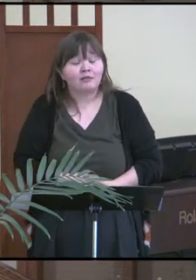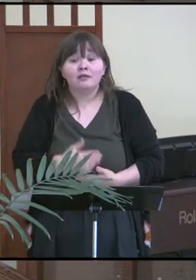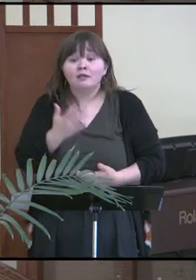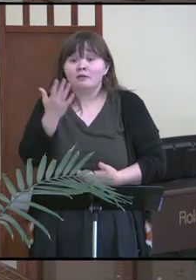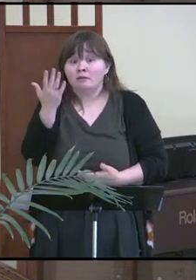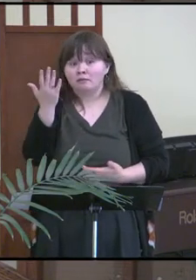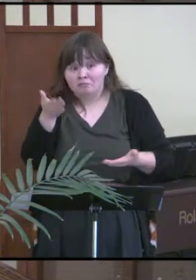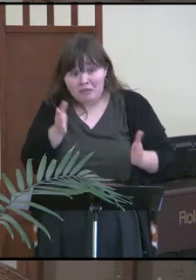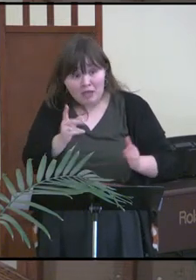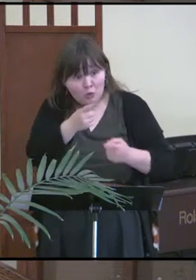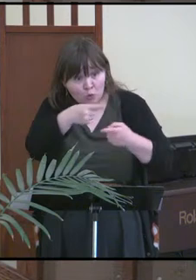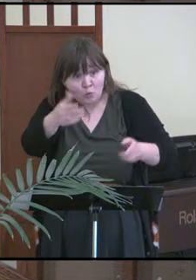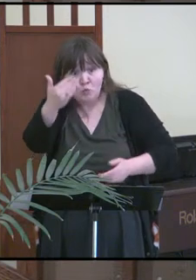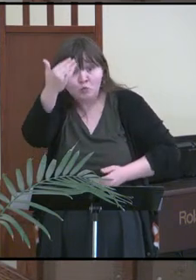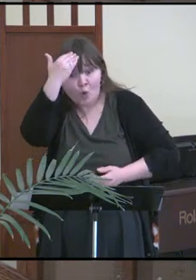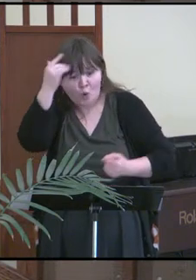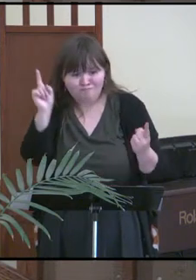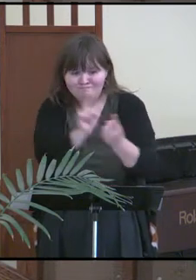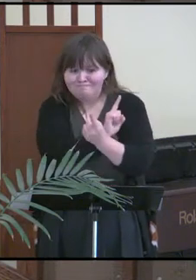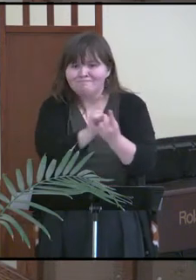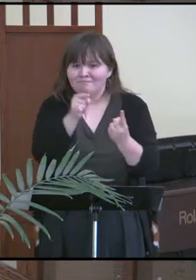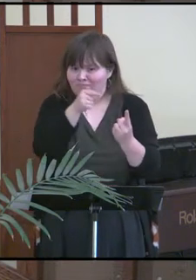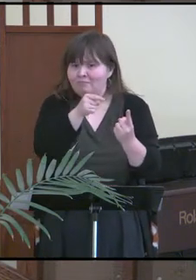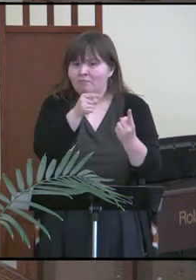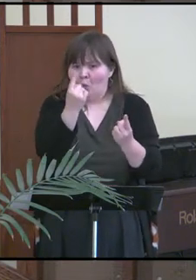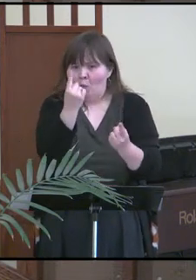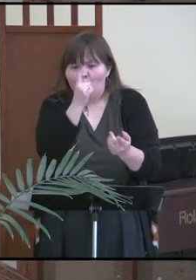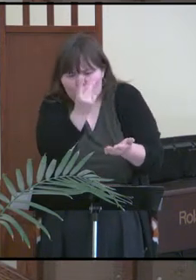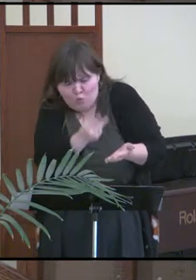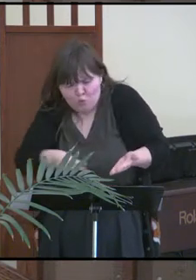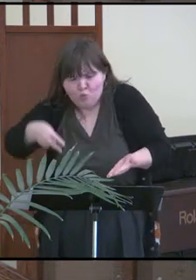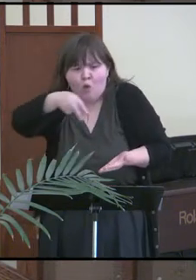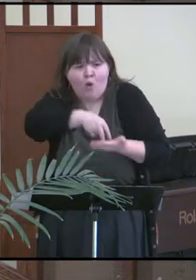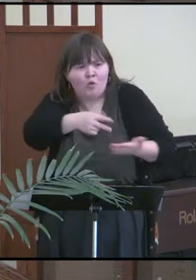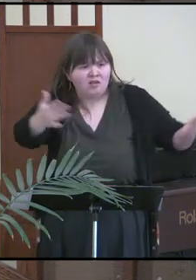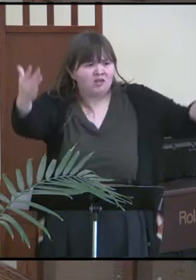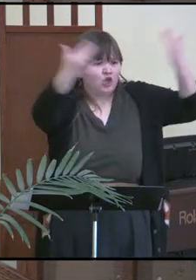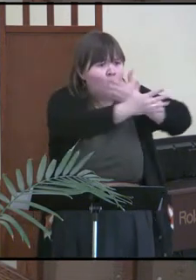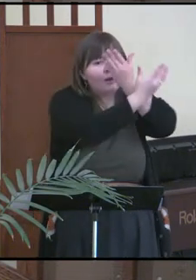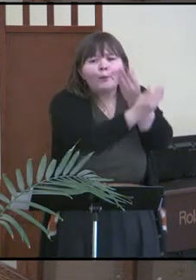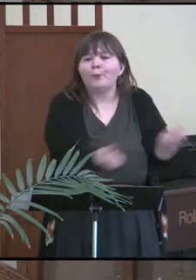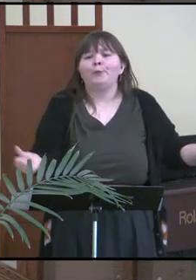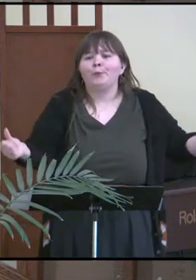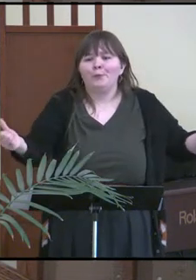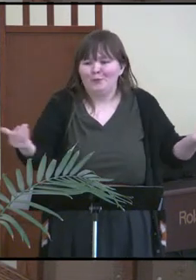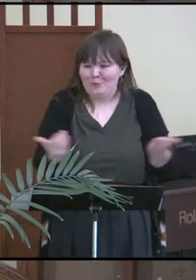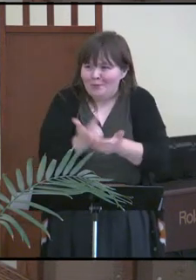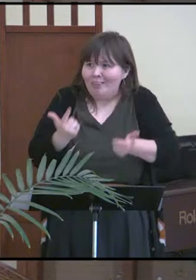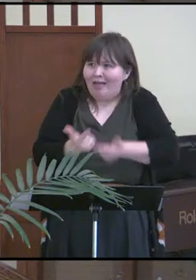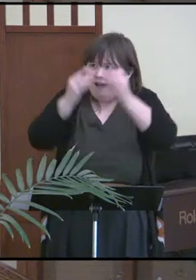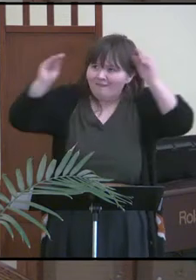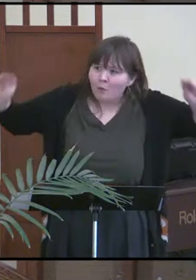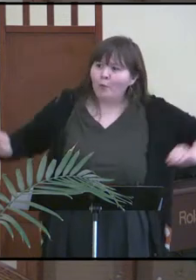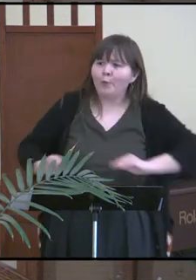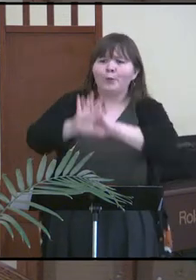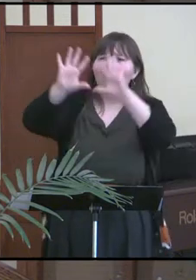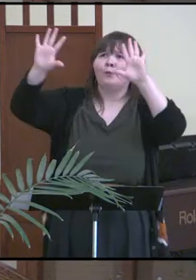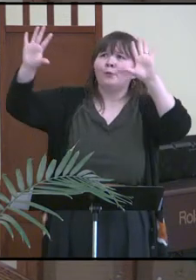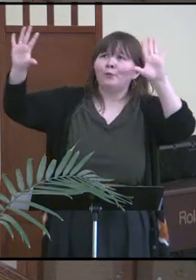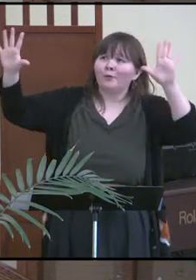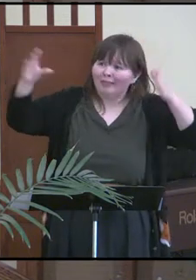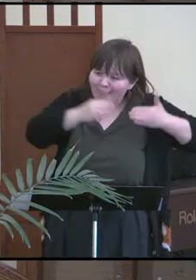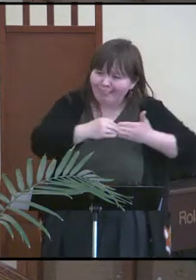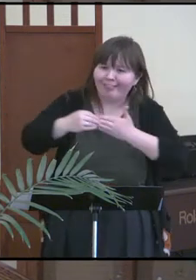the one who rose in the darkness now leads to us into new life, a new light and